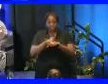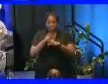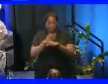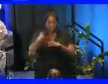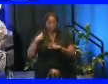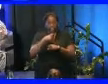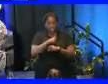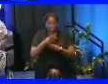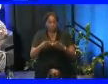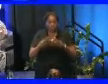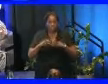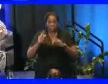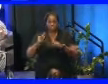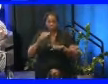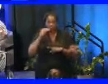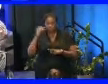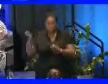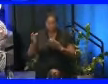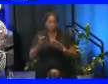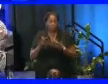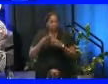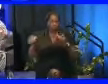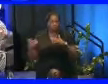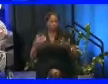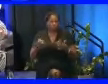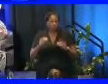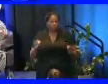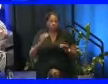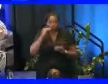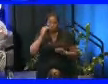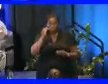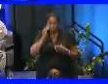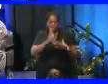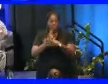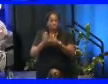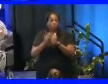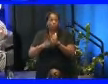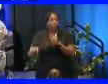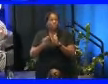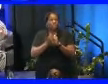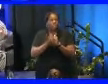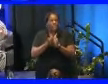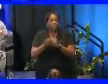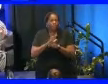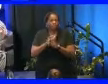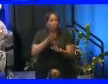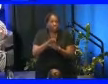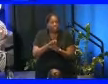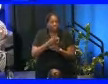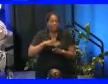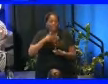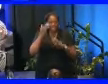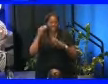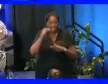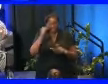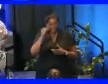us so we have a place to call home, and they come back, they don't have a place to call home. I'm here to share with you how the pandemic affected my